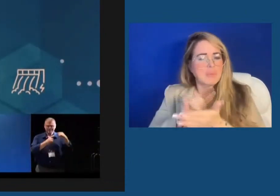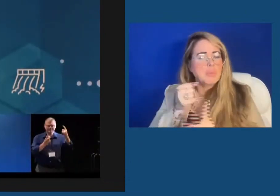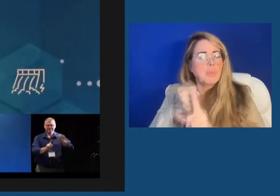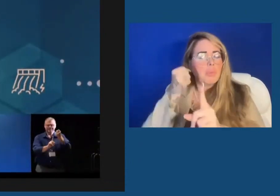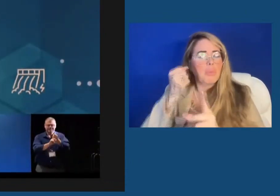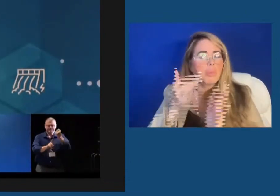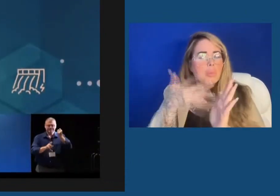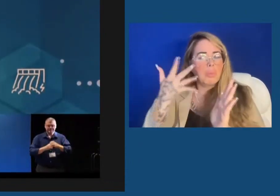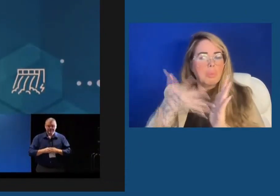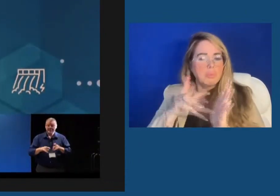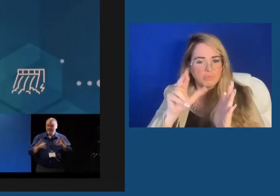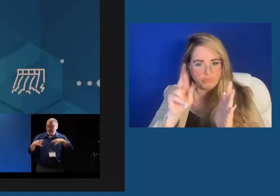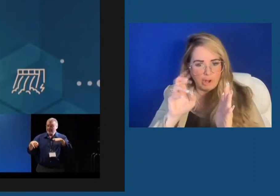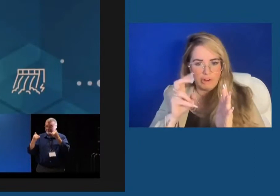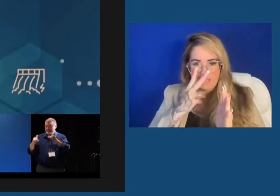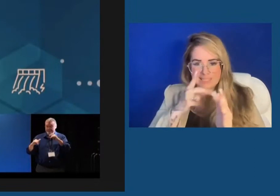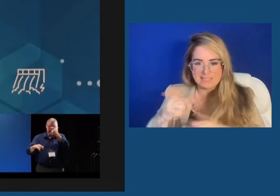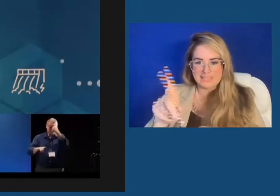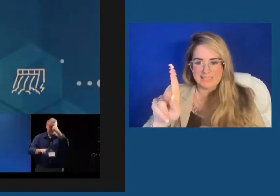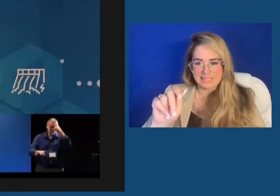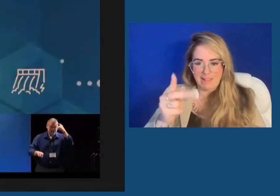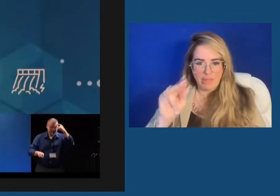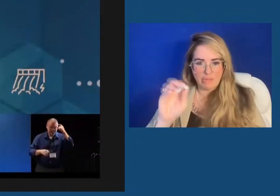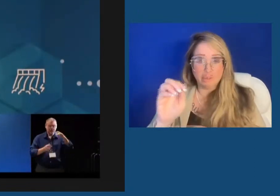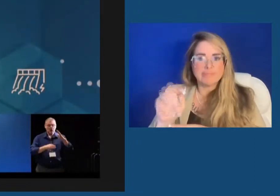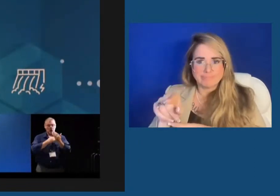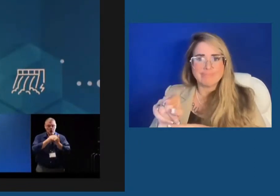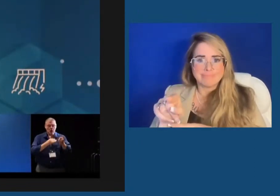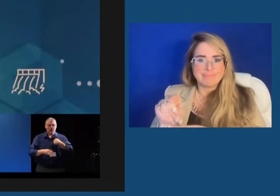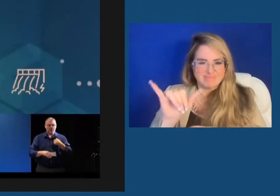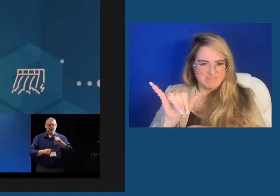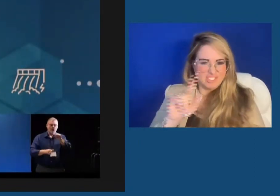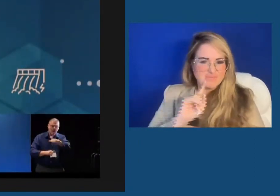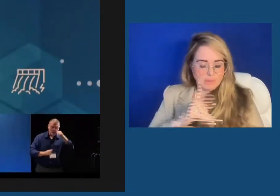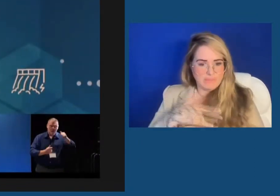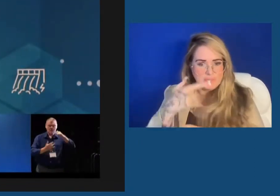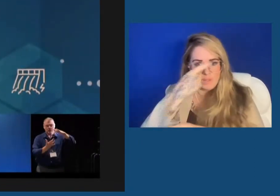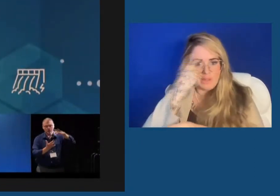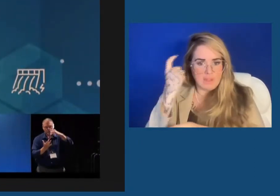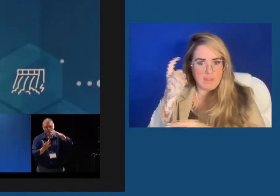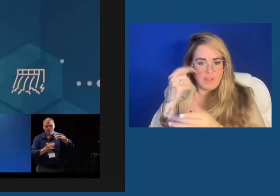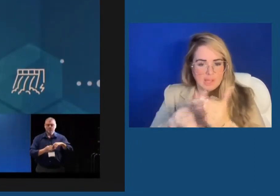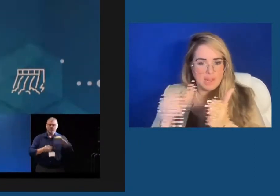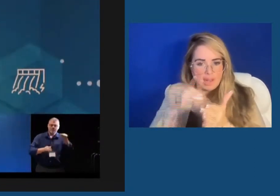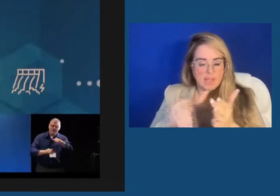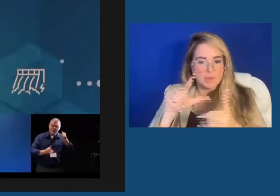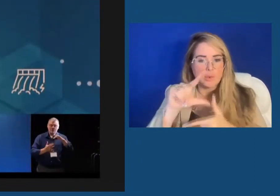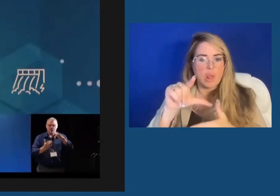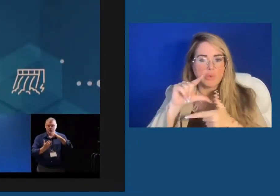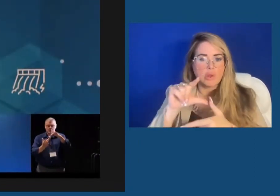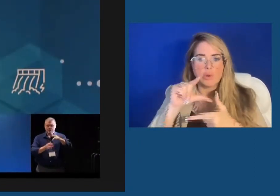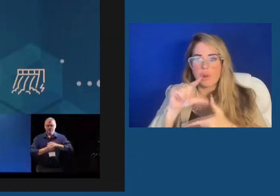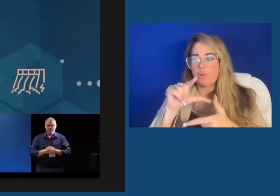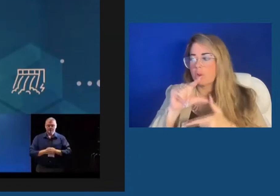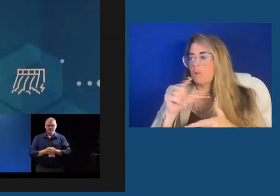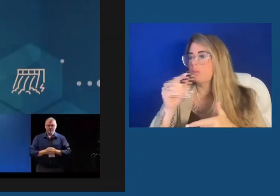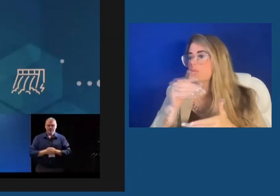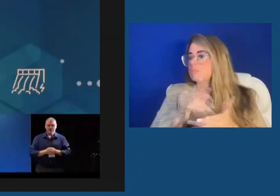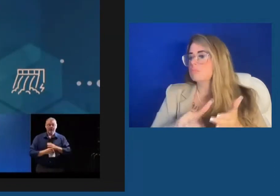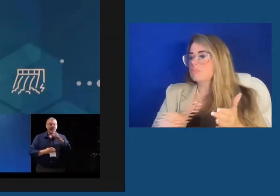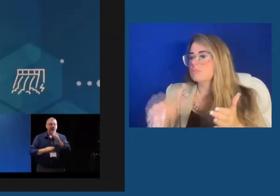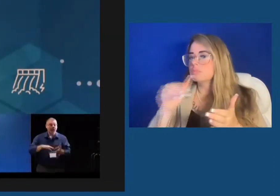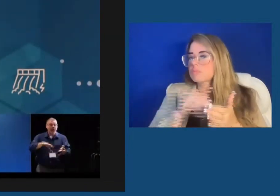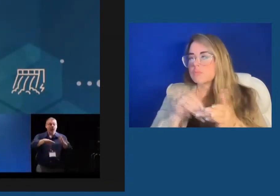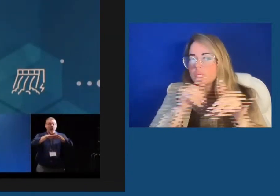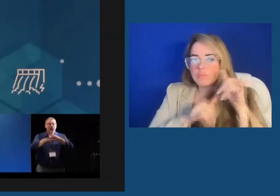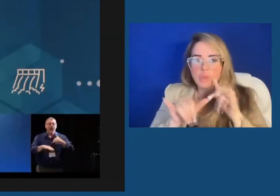shaking her head. She's still traumatized, calling me every night, Governor, there's another tornado. Another tornado has touched another tornado. And on top of that, we had